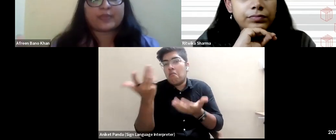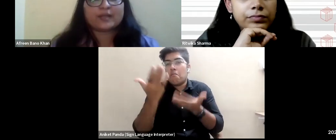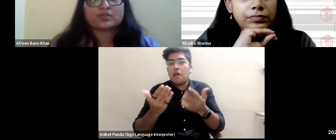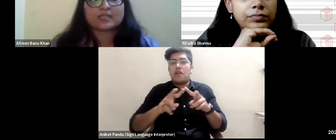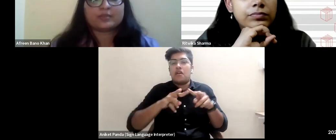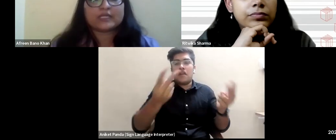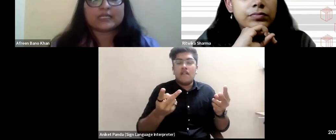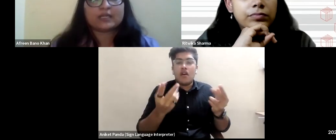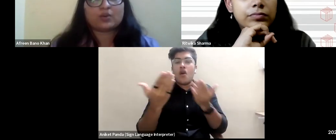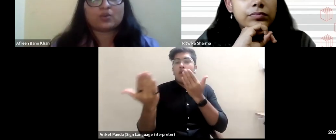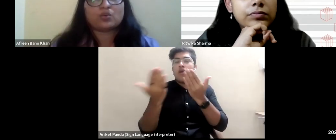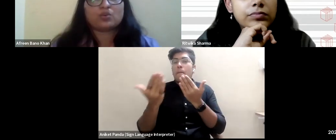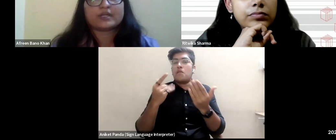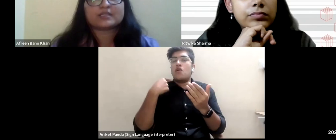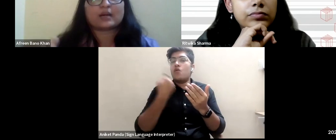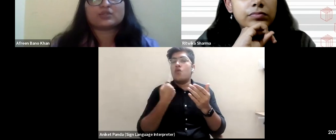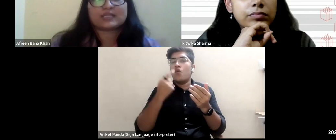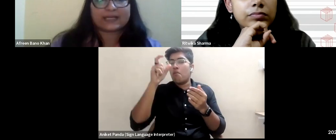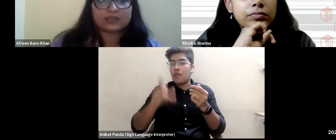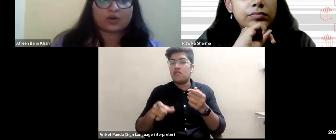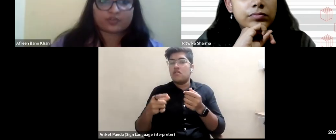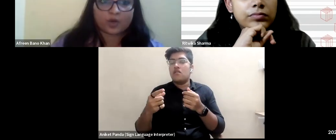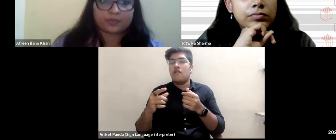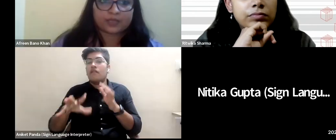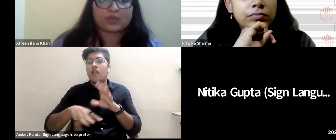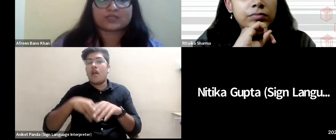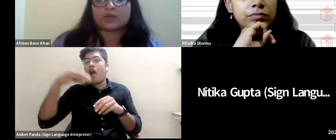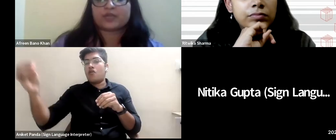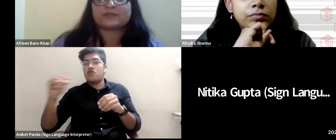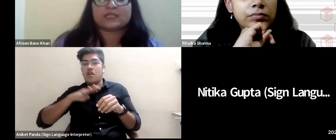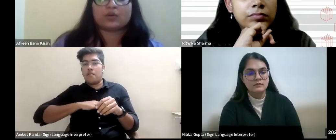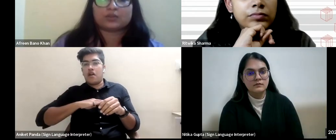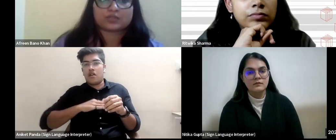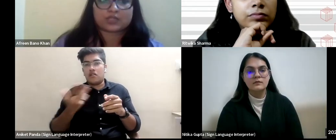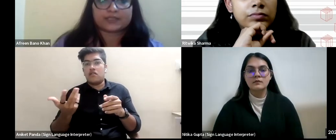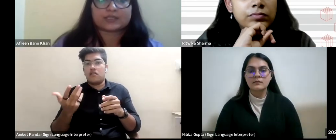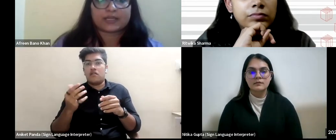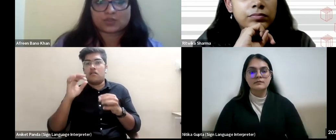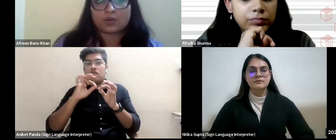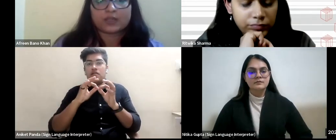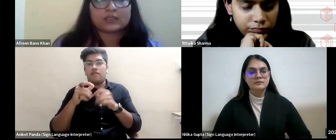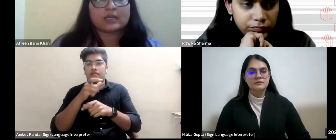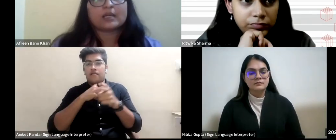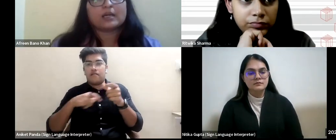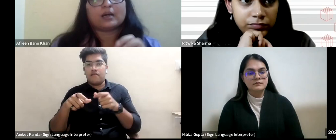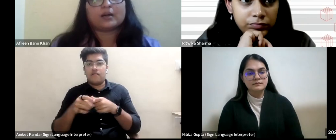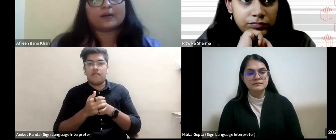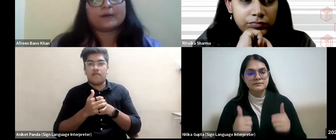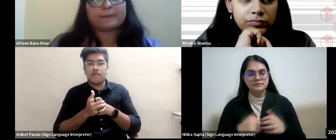as compared to somebody who is outside of Bombay, who has not perhaps seen all those riots and so on,